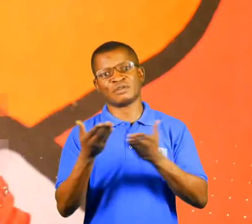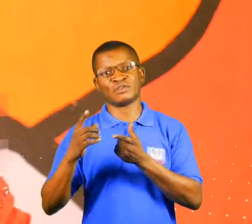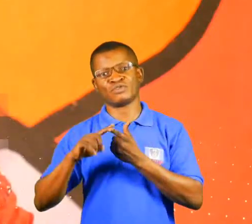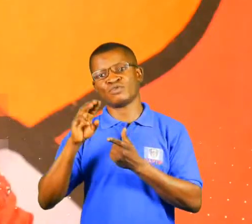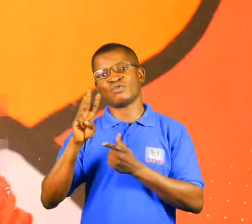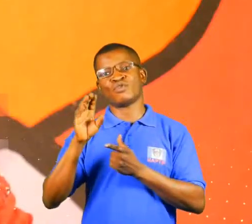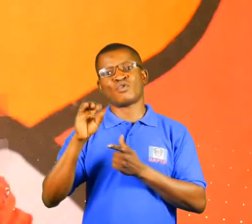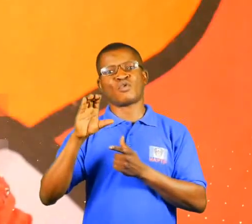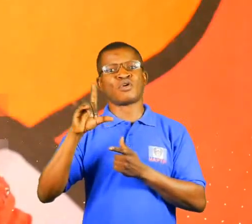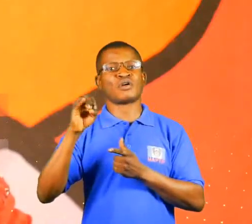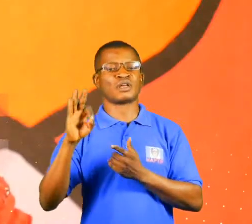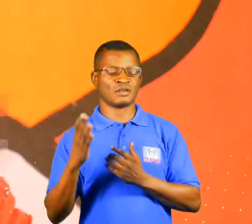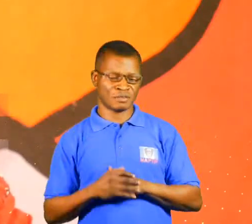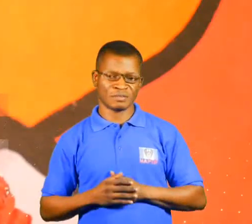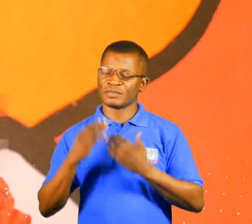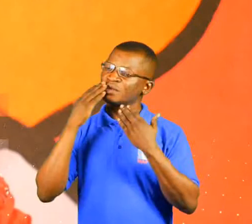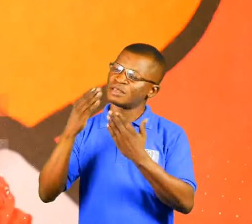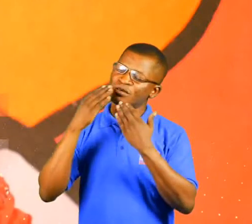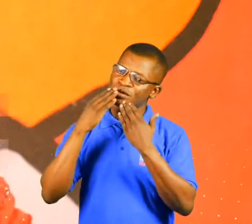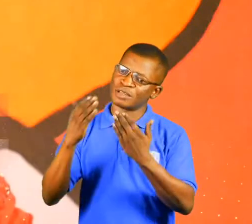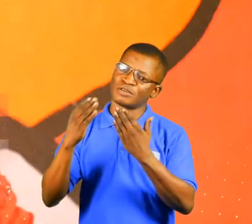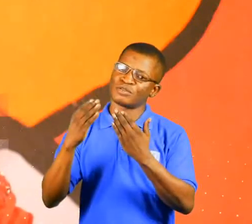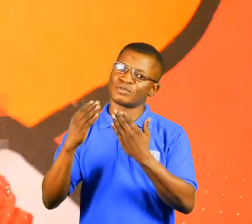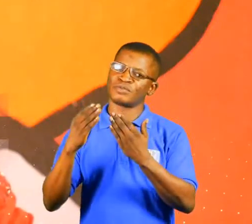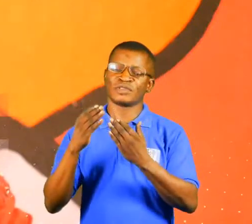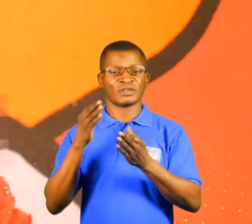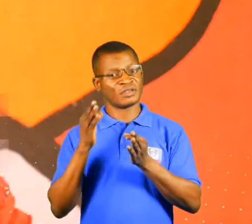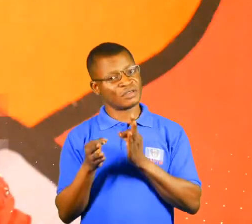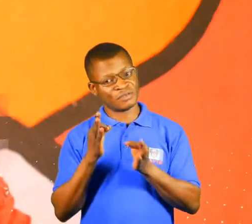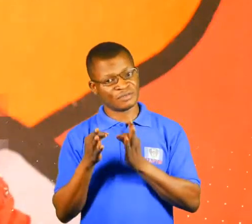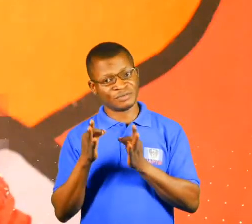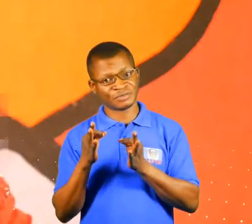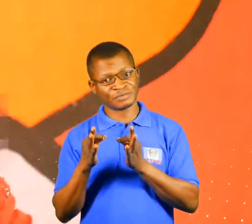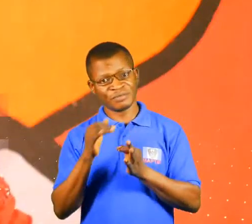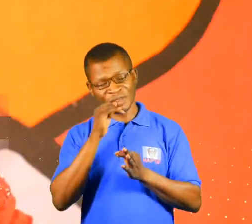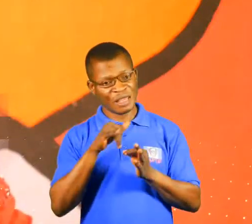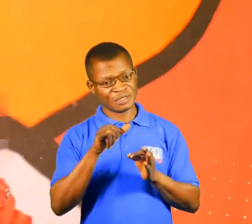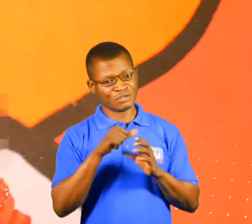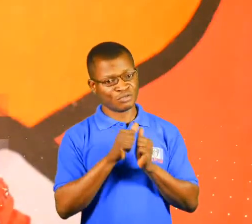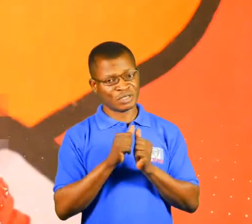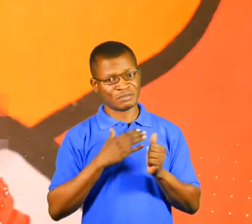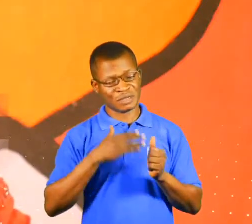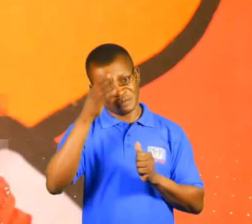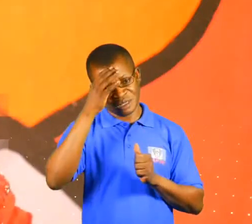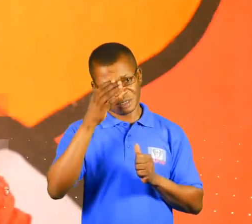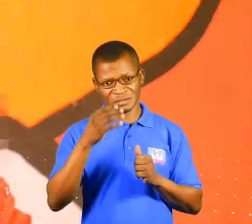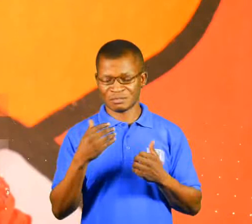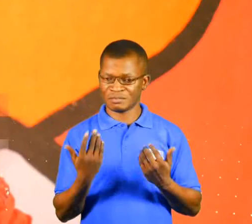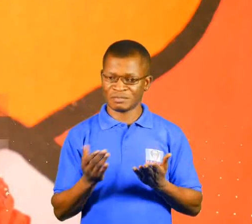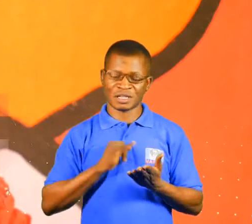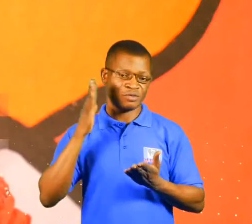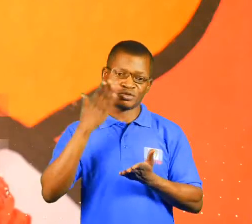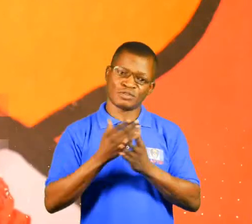Whatcliffe. I want to appreciate Whatcliffe and NAPTIP. I want to thank them. If I was still with my dad, I